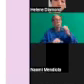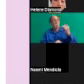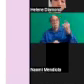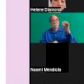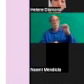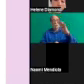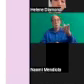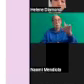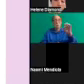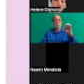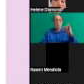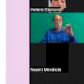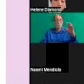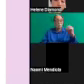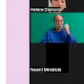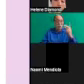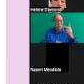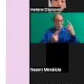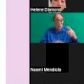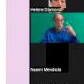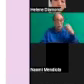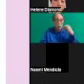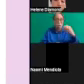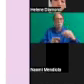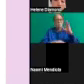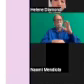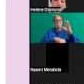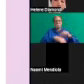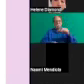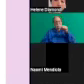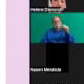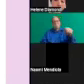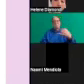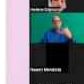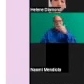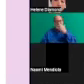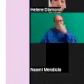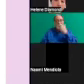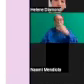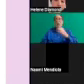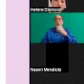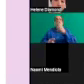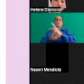our organizations and politicians accountable, or we can even say hold our leadership accountable, right? Anywhere.